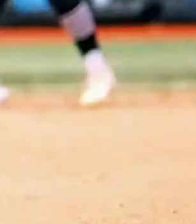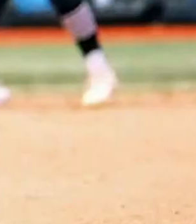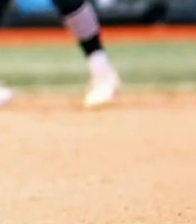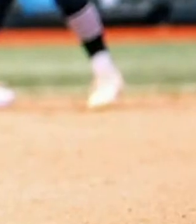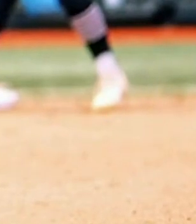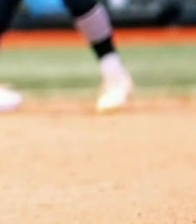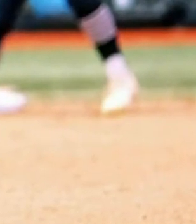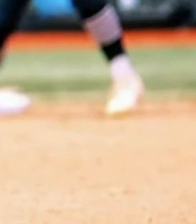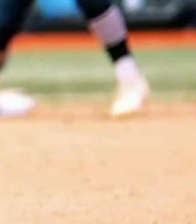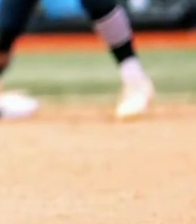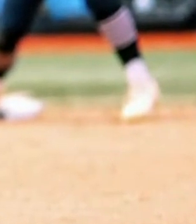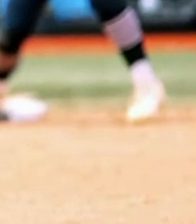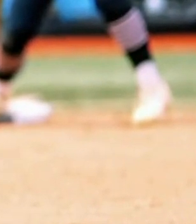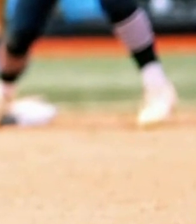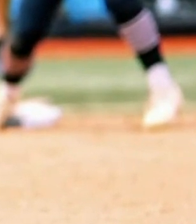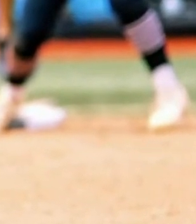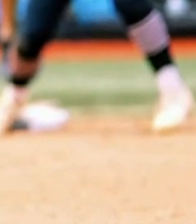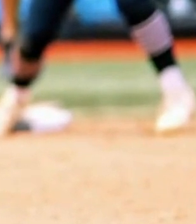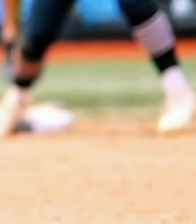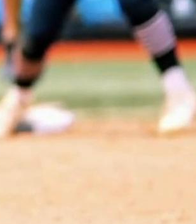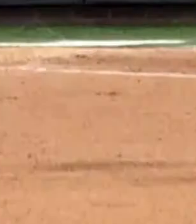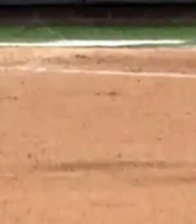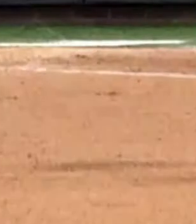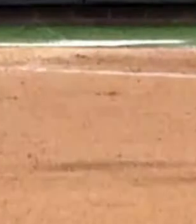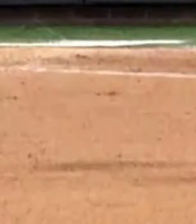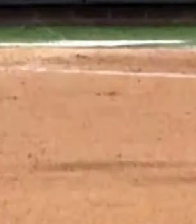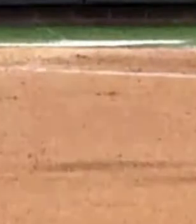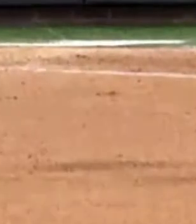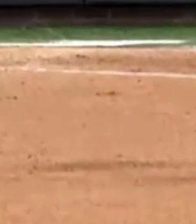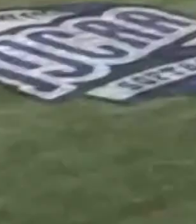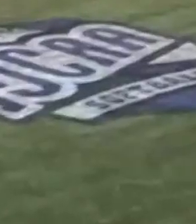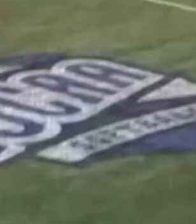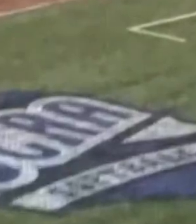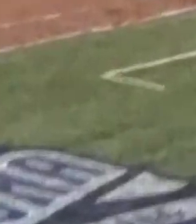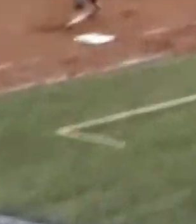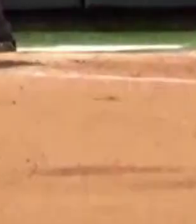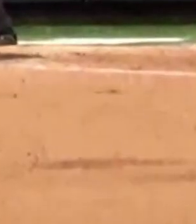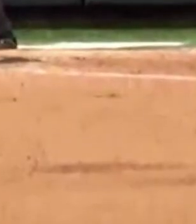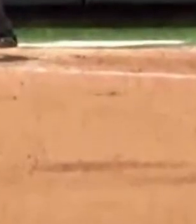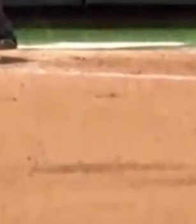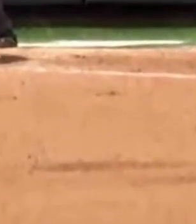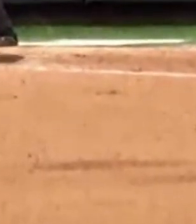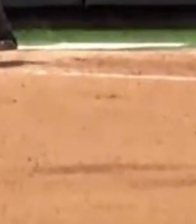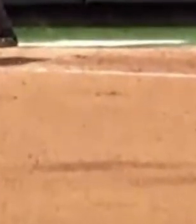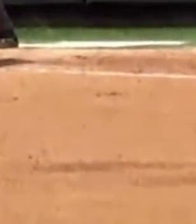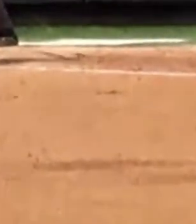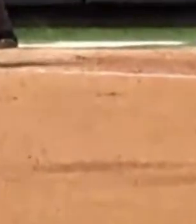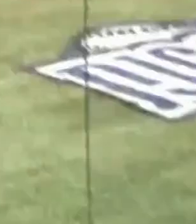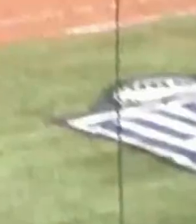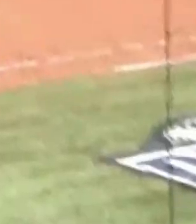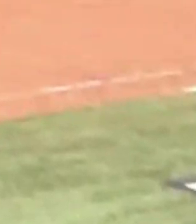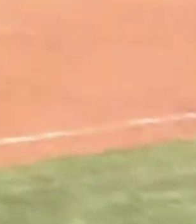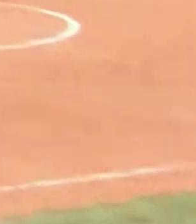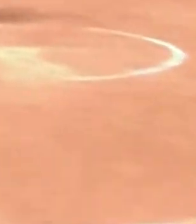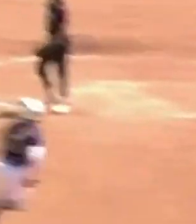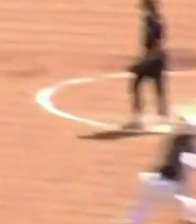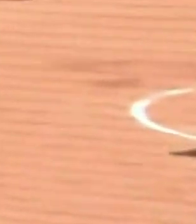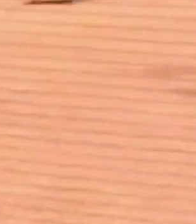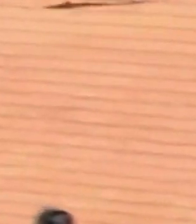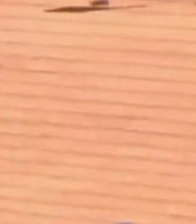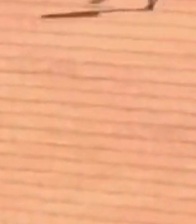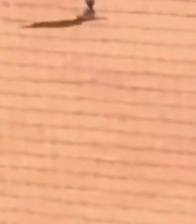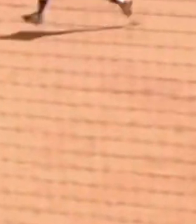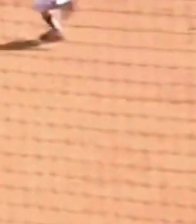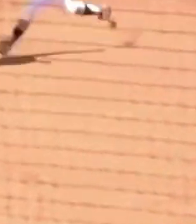to it. And yeah, I'm on. Let that stage light go and shine on down. Got that Bob Barker suit game and Plinko in my